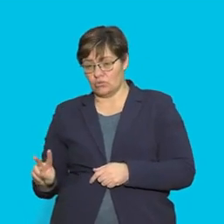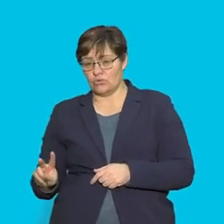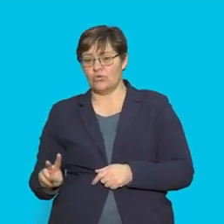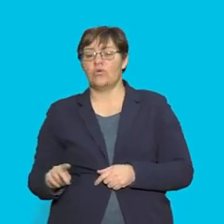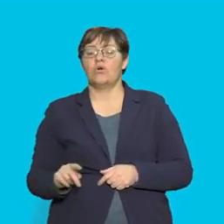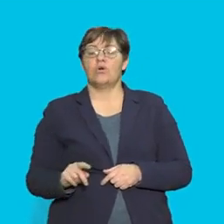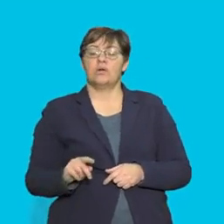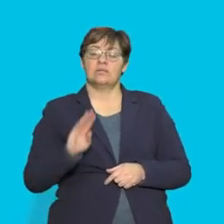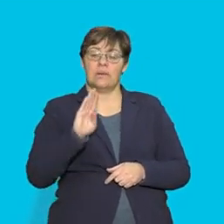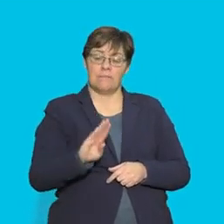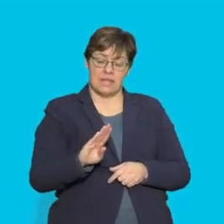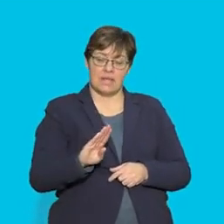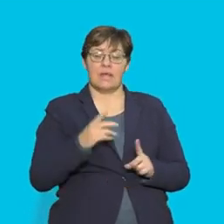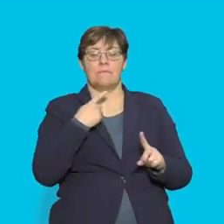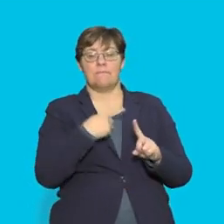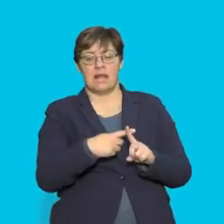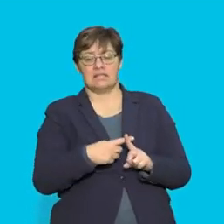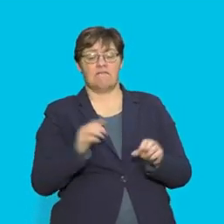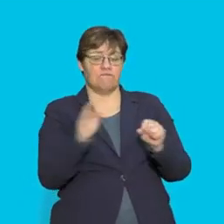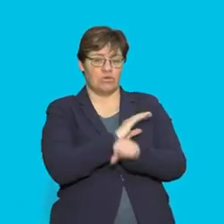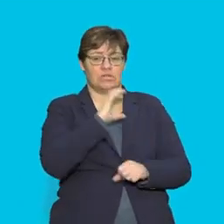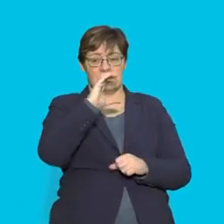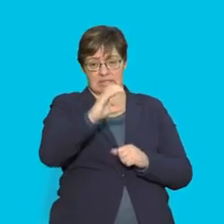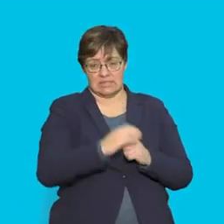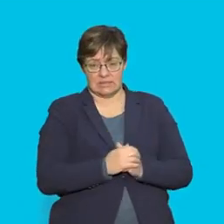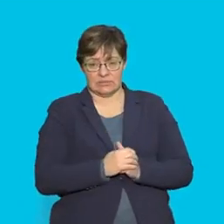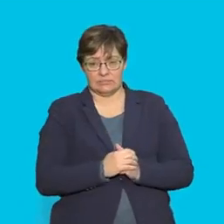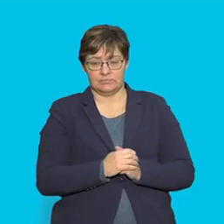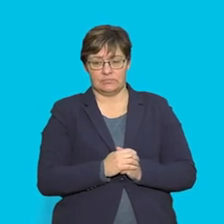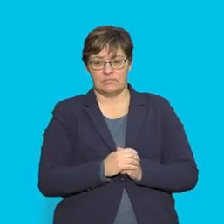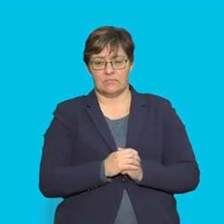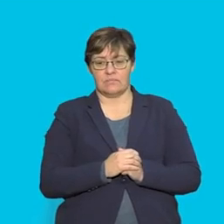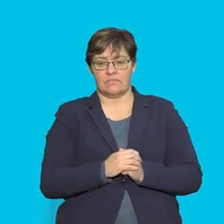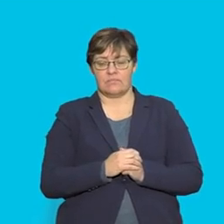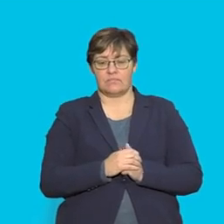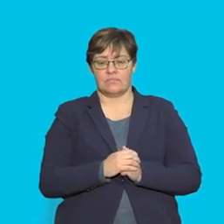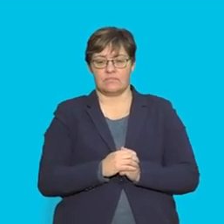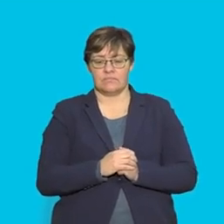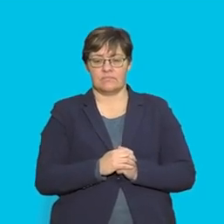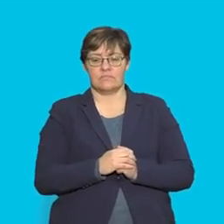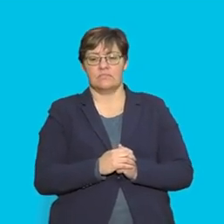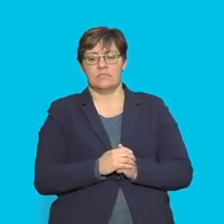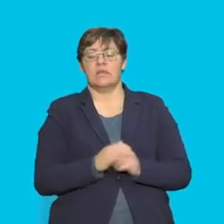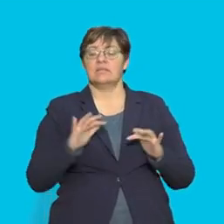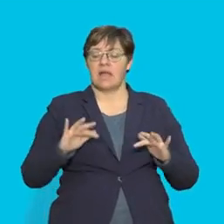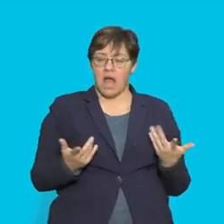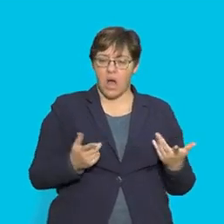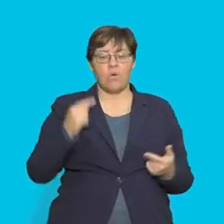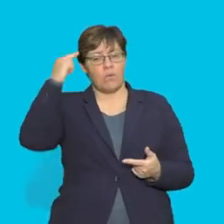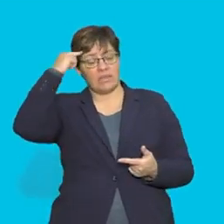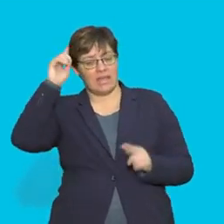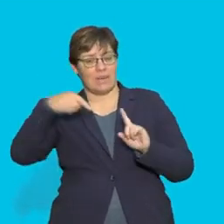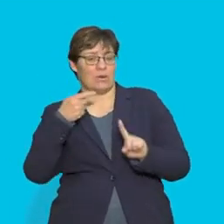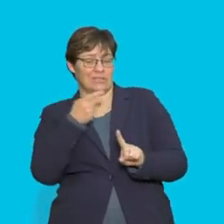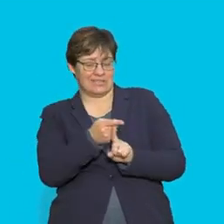B plus the whole of C now, right? So it's like 2C1. And that's how you can think about